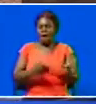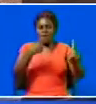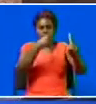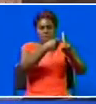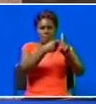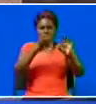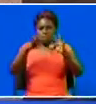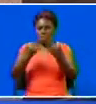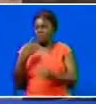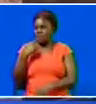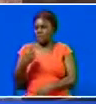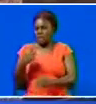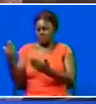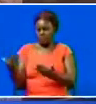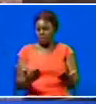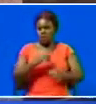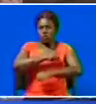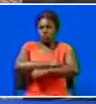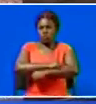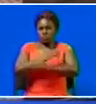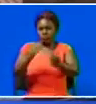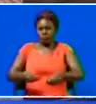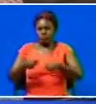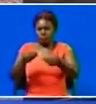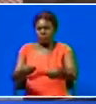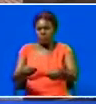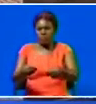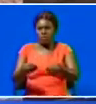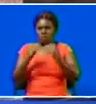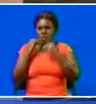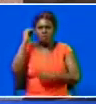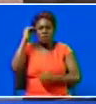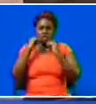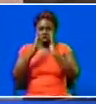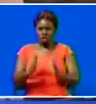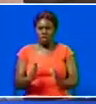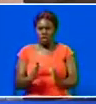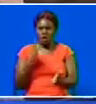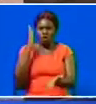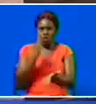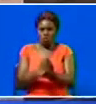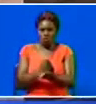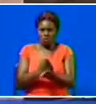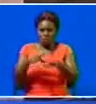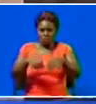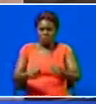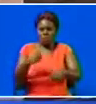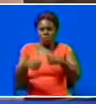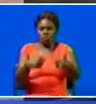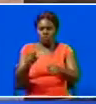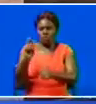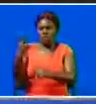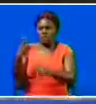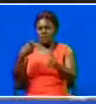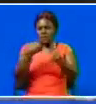The family says they brought her to school, handing her over to the school's principal, where she was confirmed and booked to continue with her second